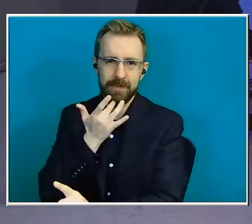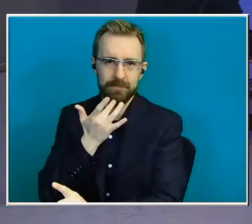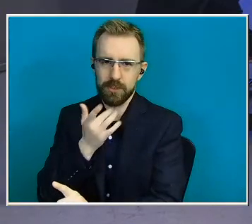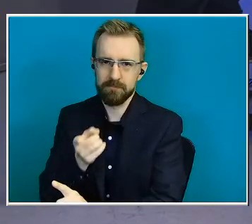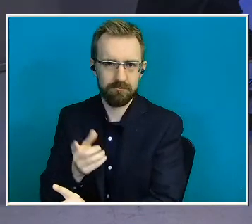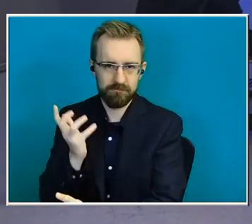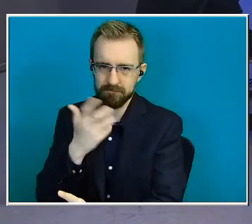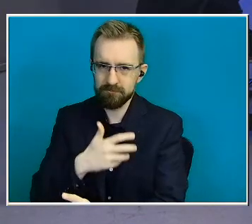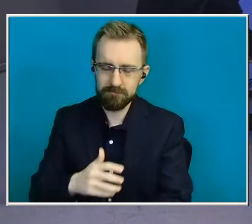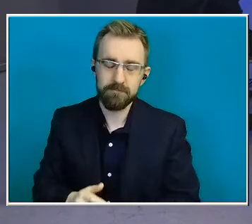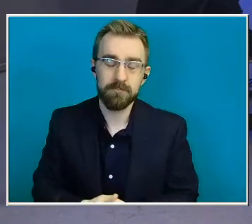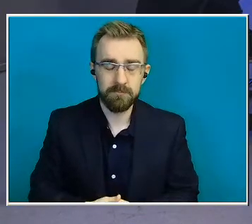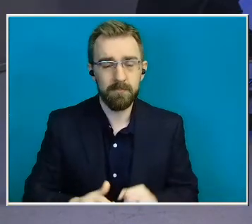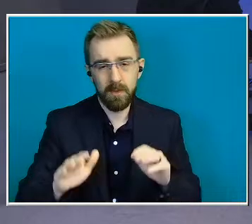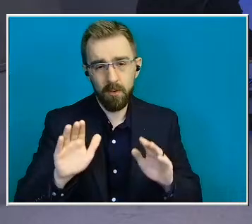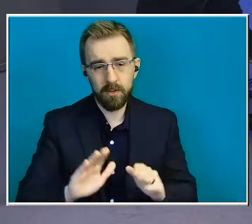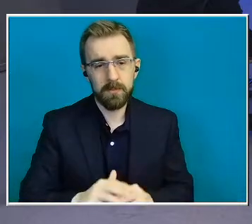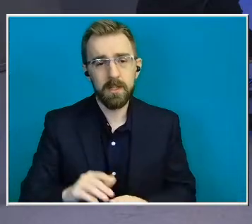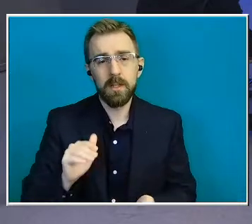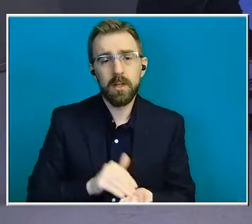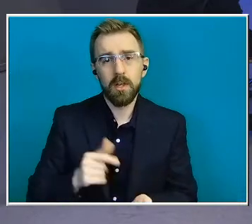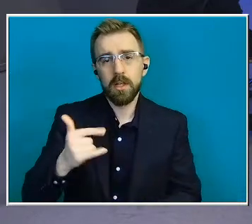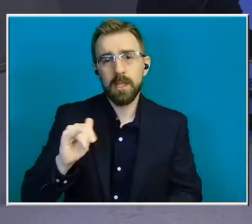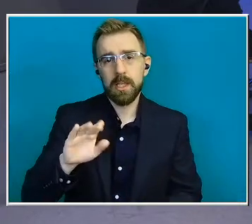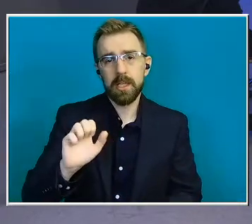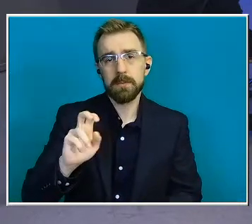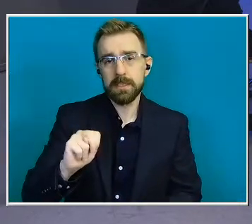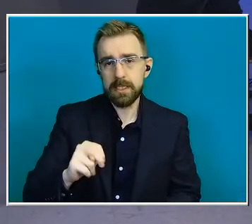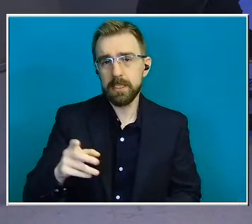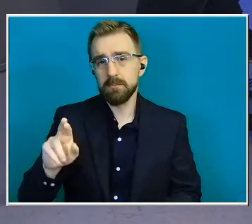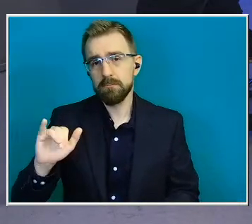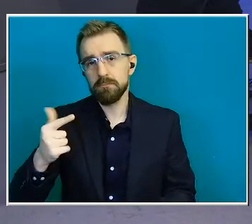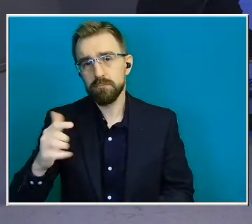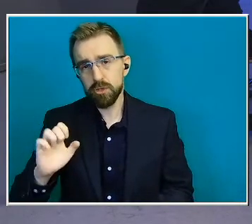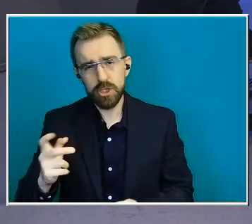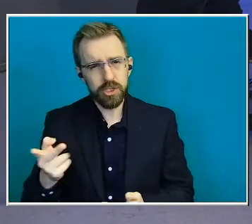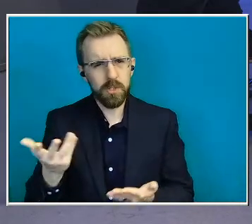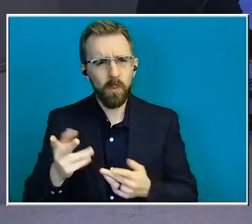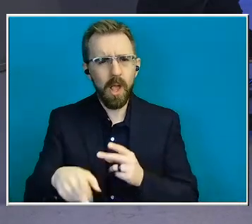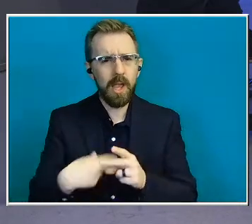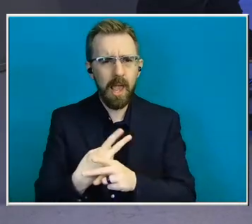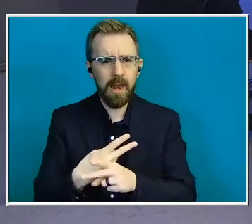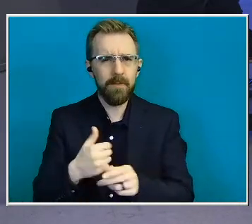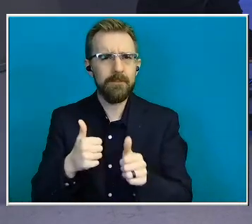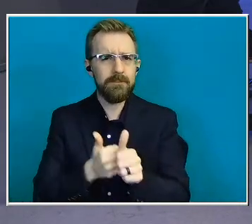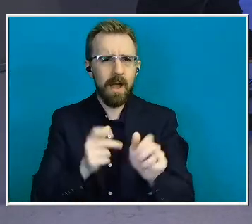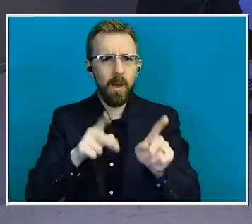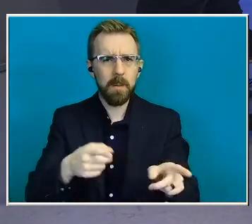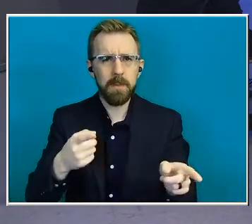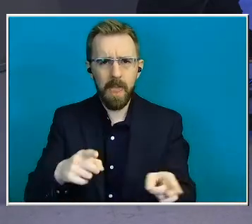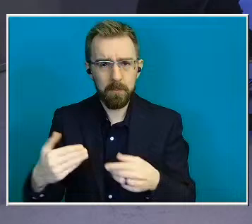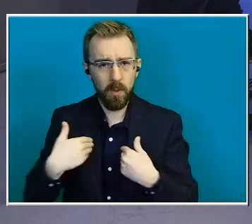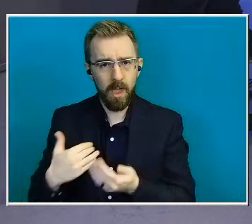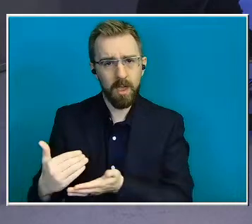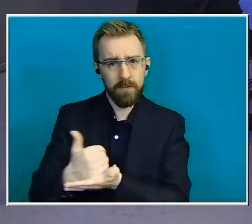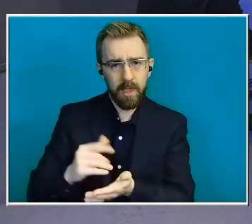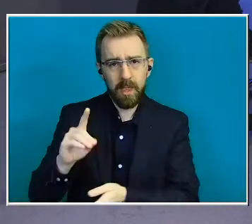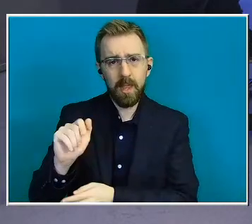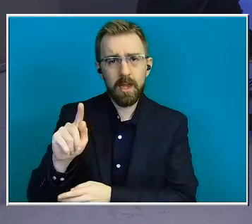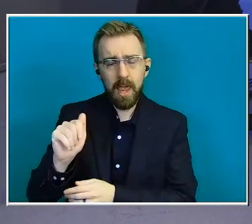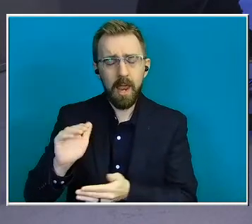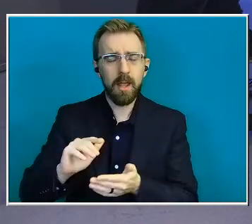Now, Dr. Gibson, Dr. Bridge, what kind of follow-ups are happening? What were you tracking? What kind of data are you looking at to know that people are doing